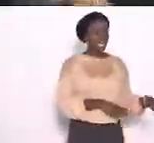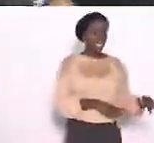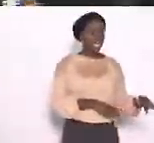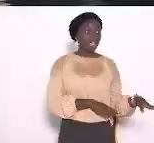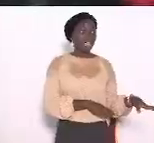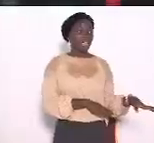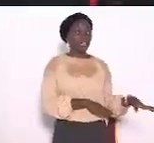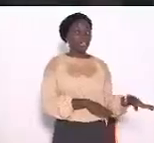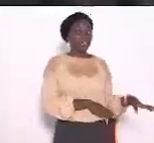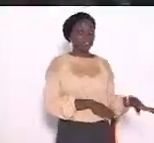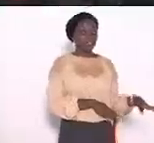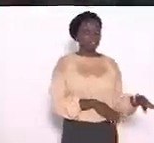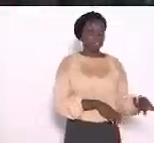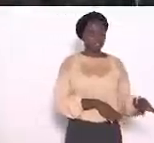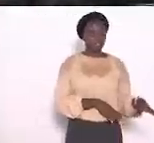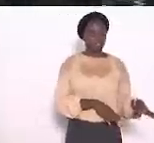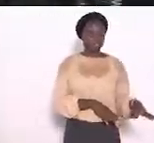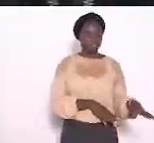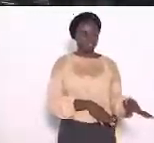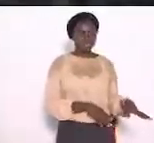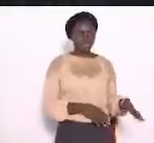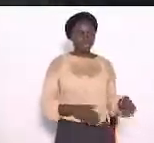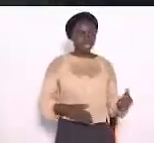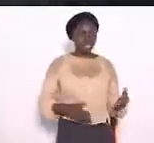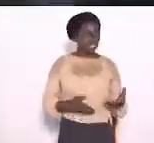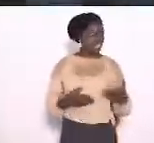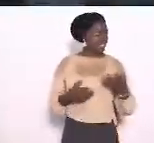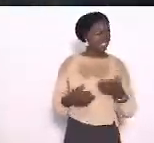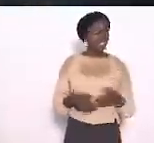arise you say giant